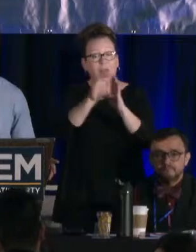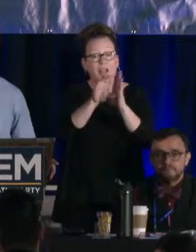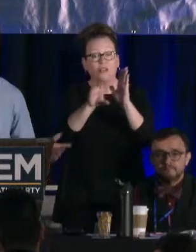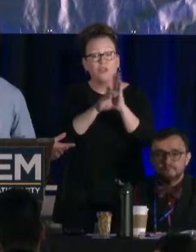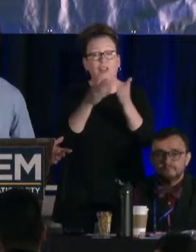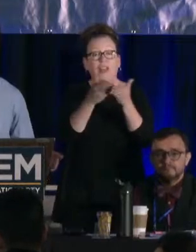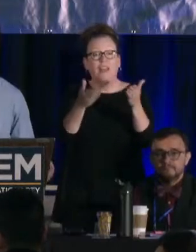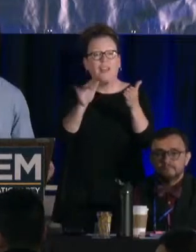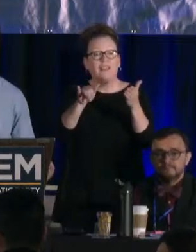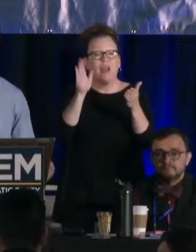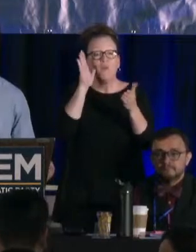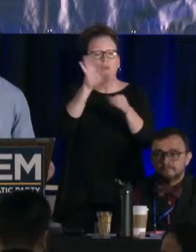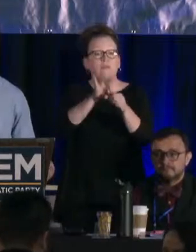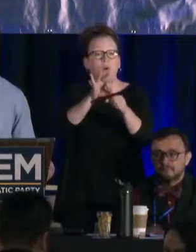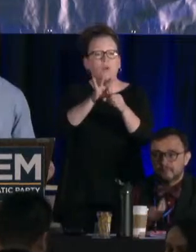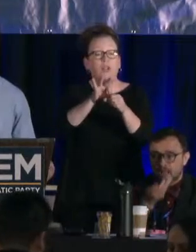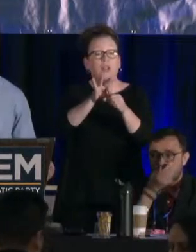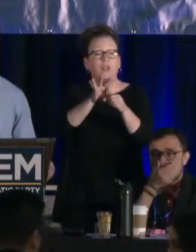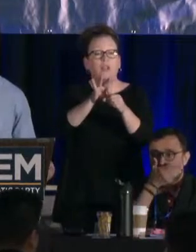will be voted on by,